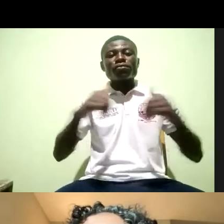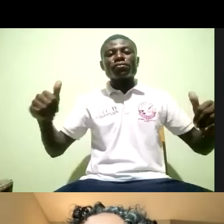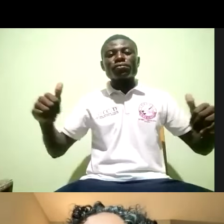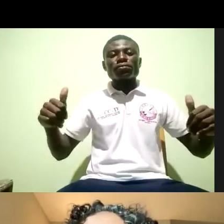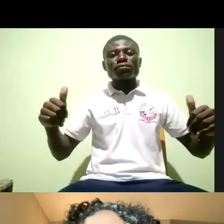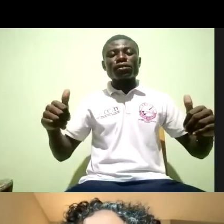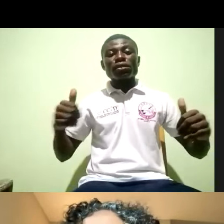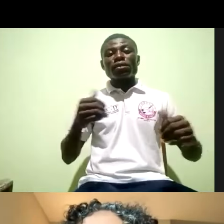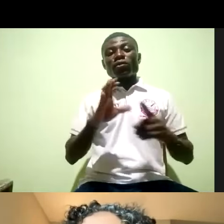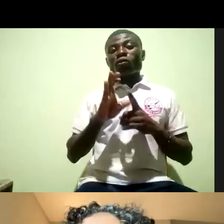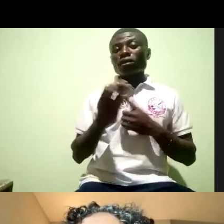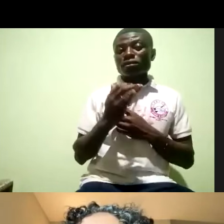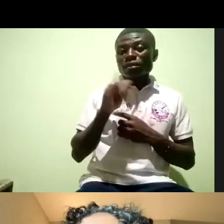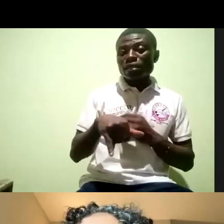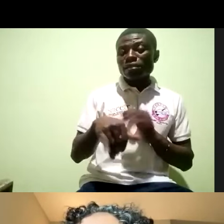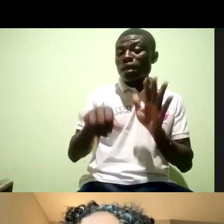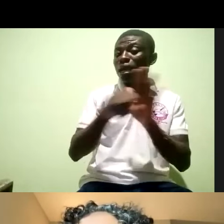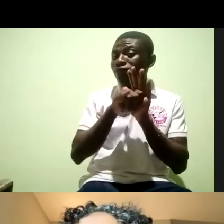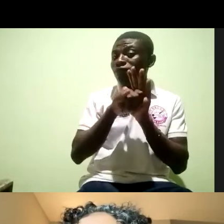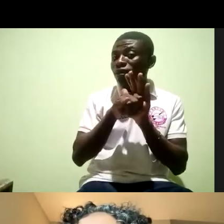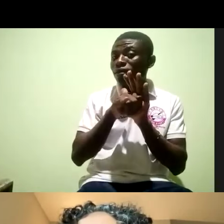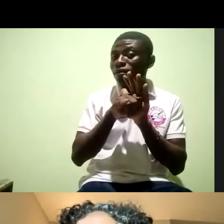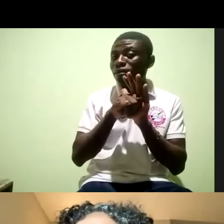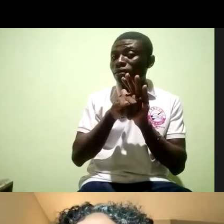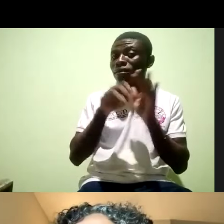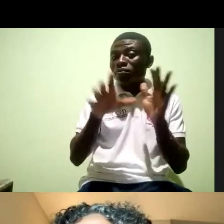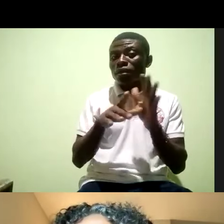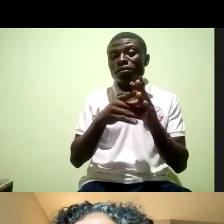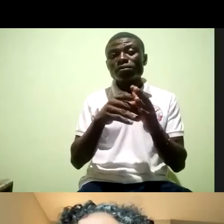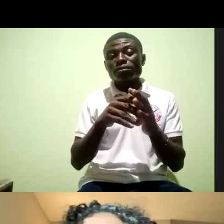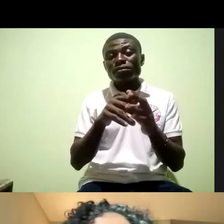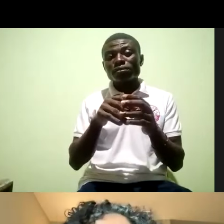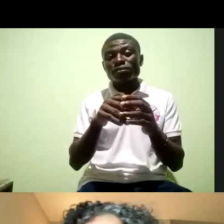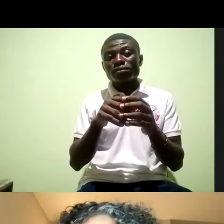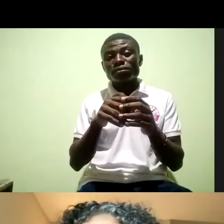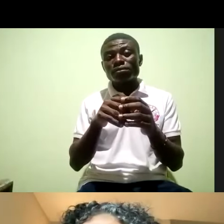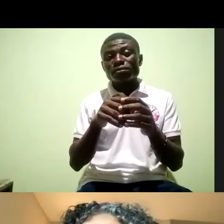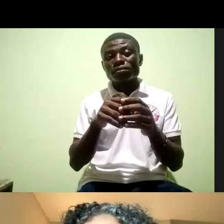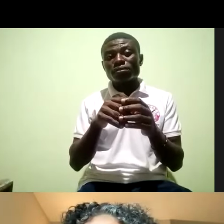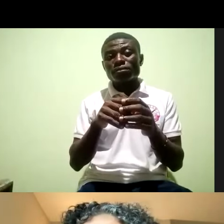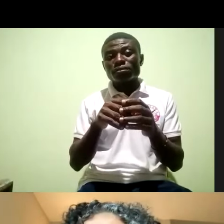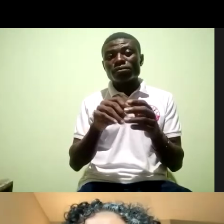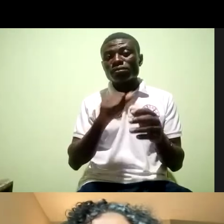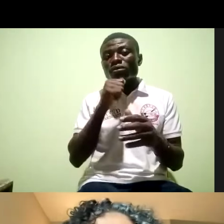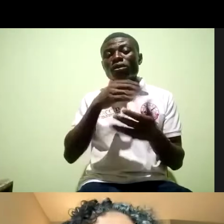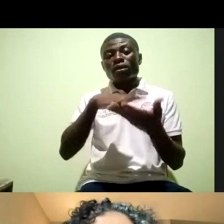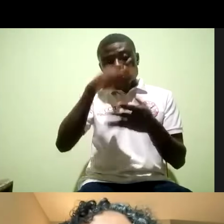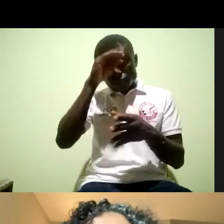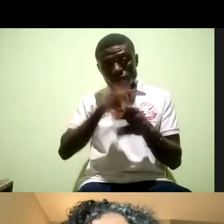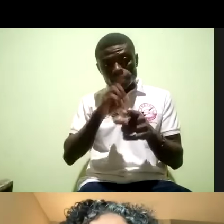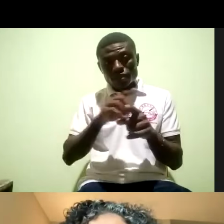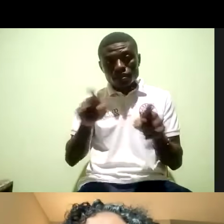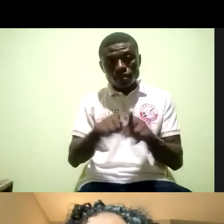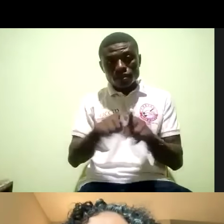condition identified by a diagnostic and statistical manual. It's not a learning disability, but it can